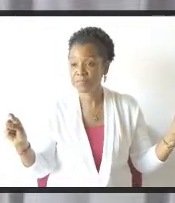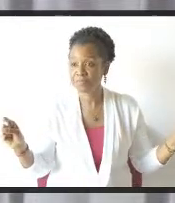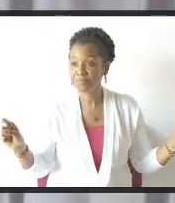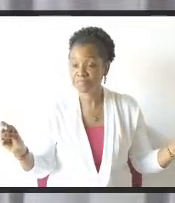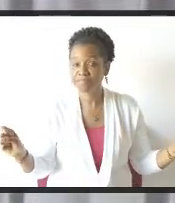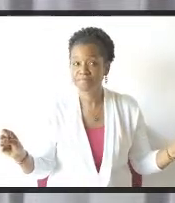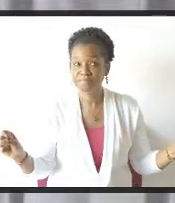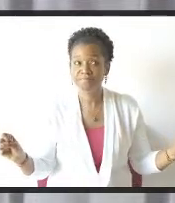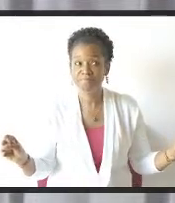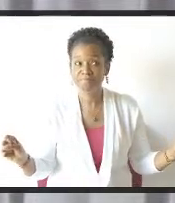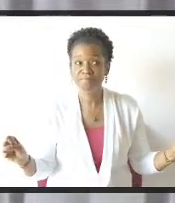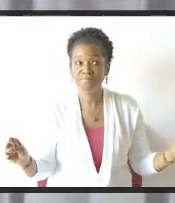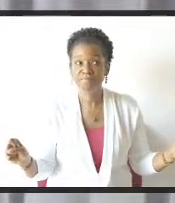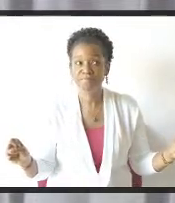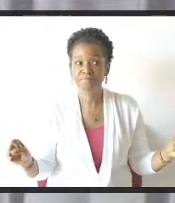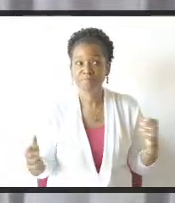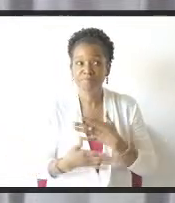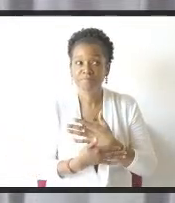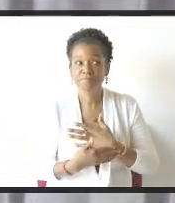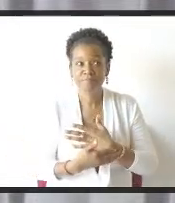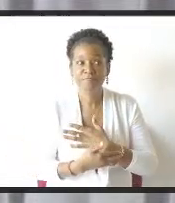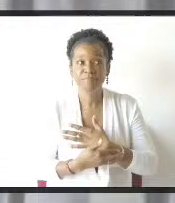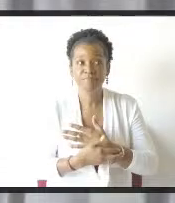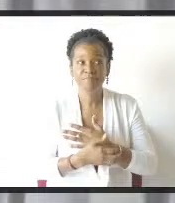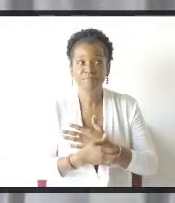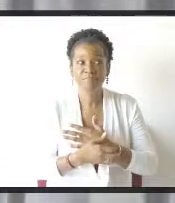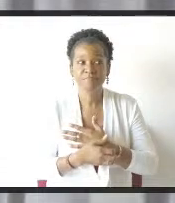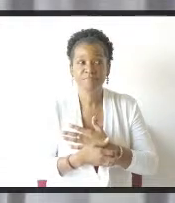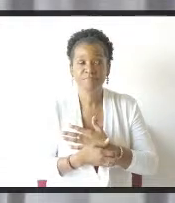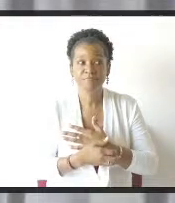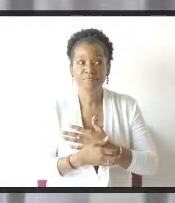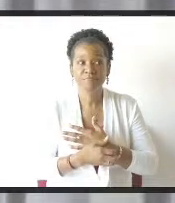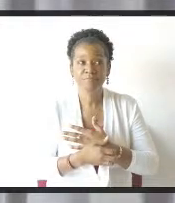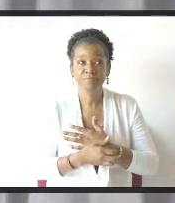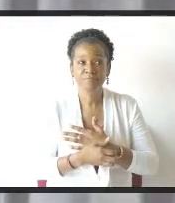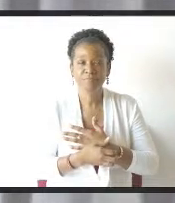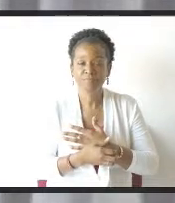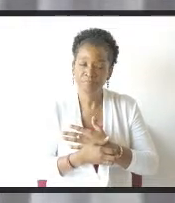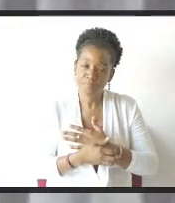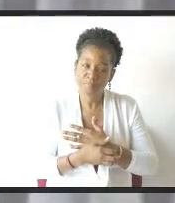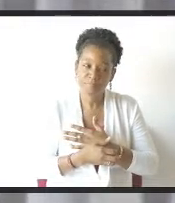thing around. We go to the movies to be entertained.